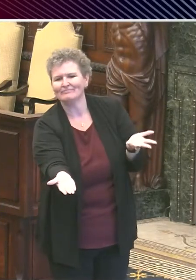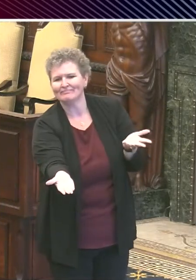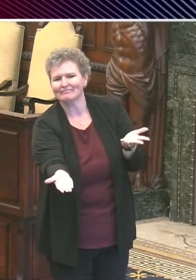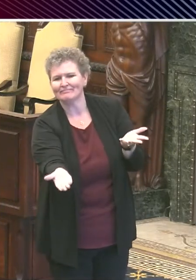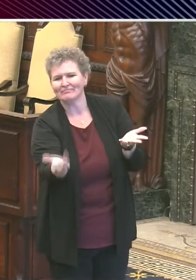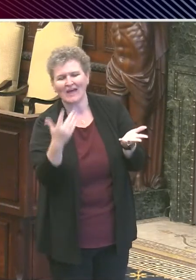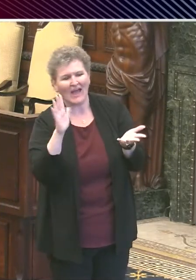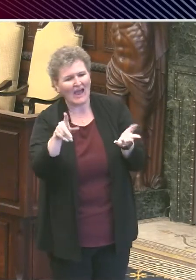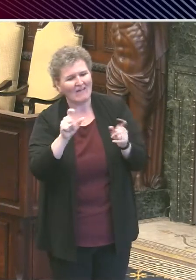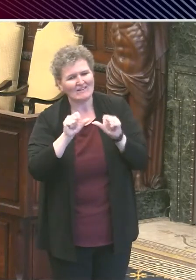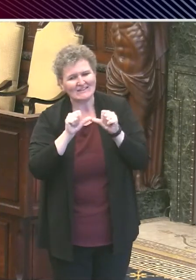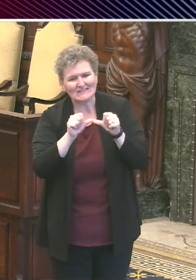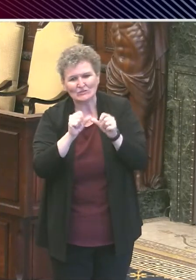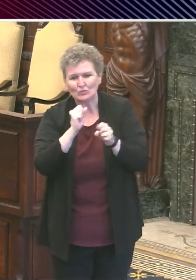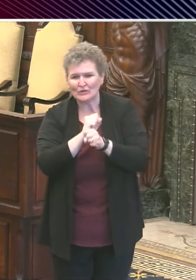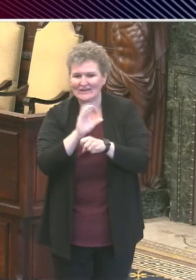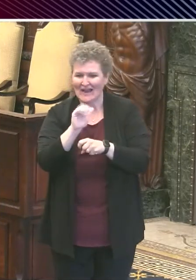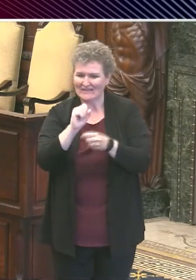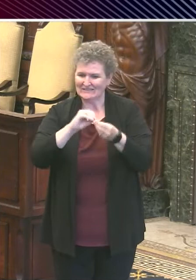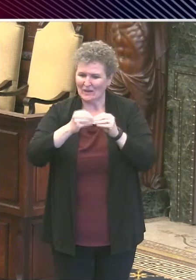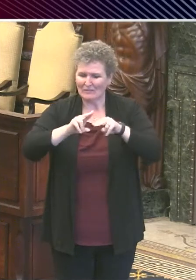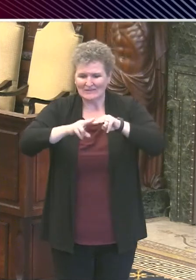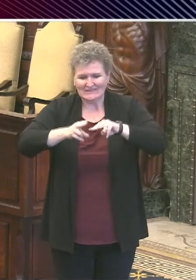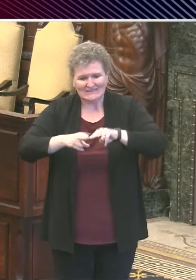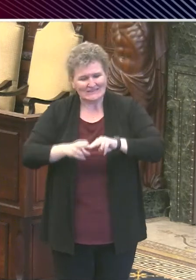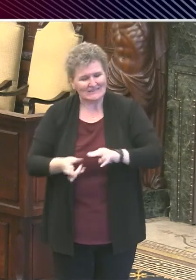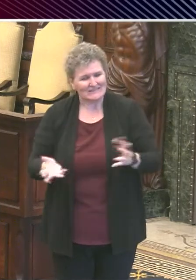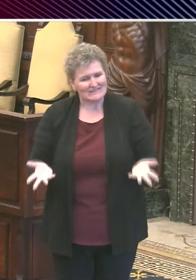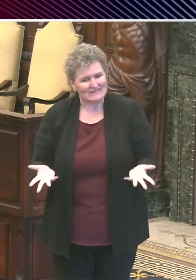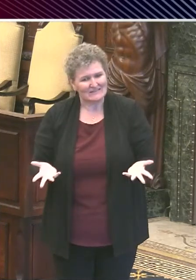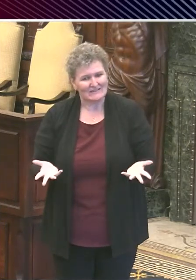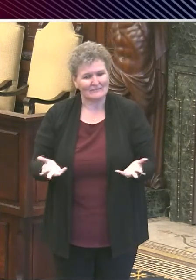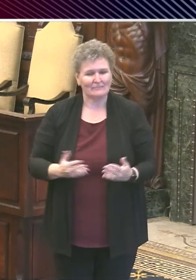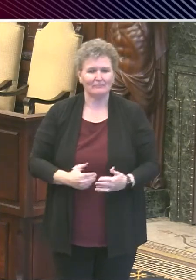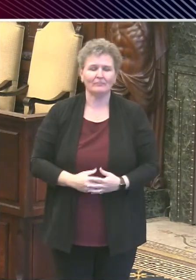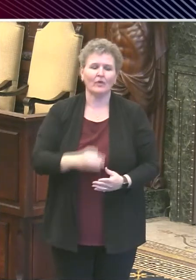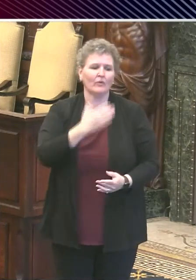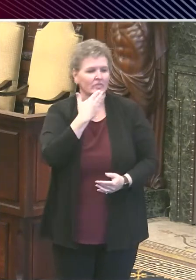starts to go down. Thank you.